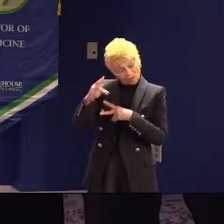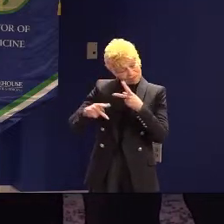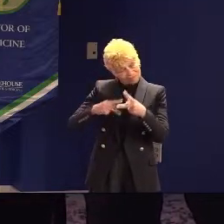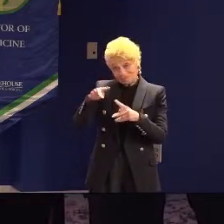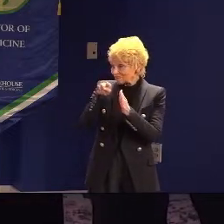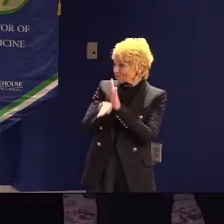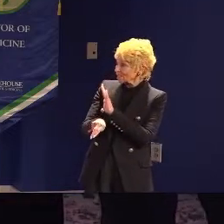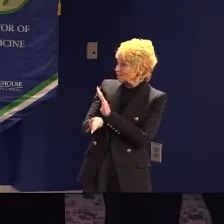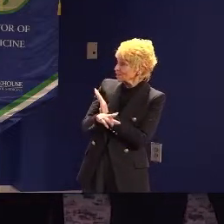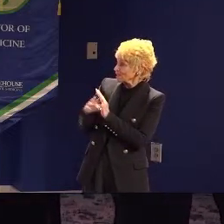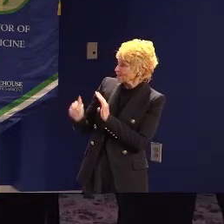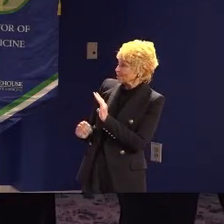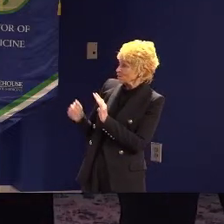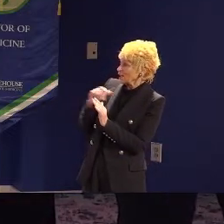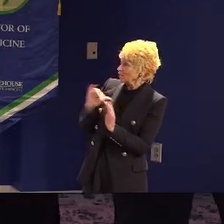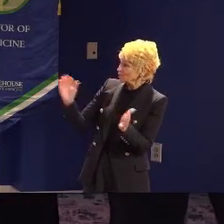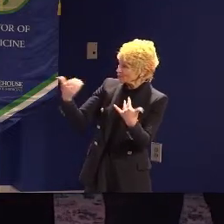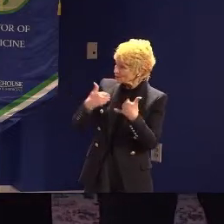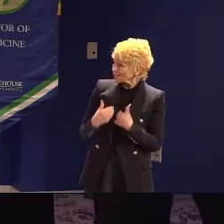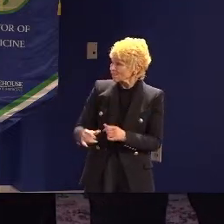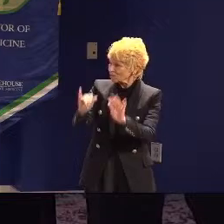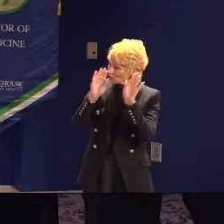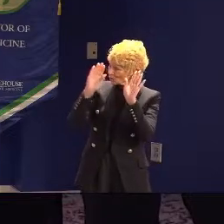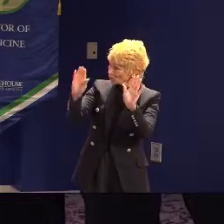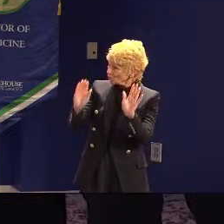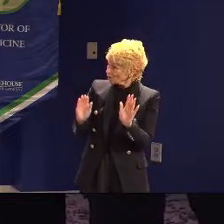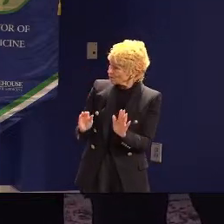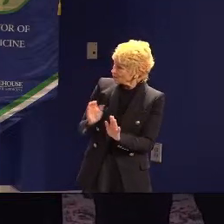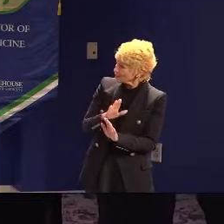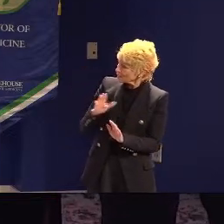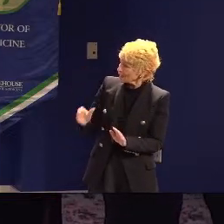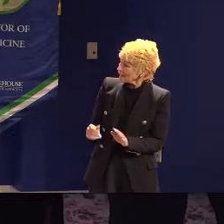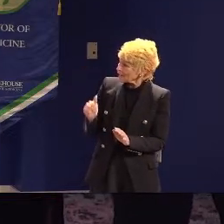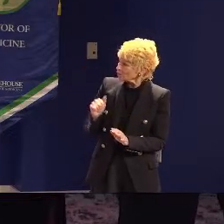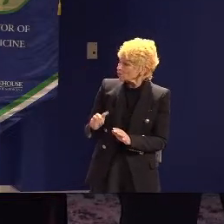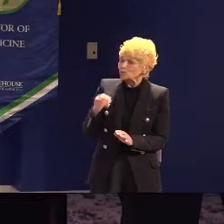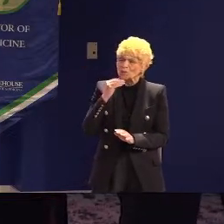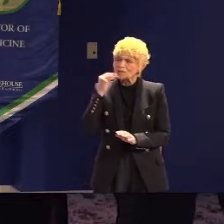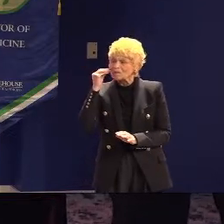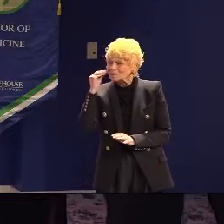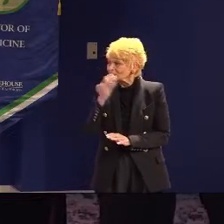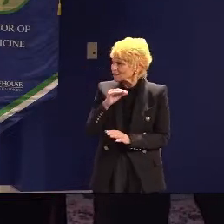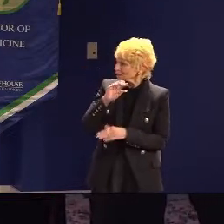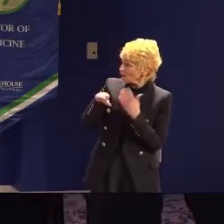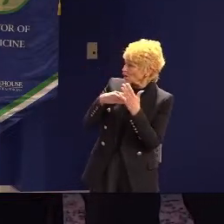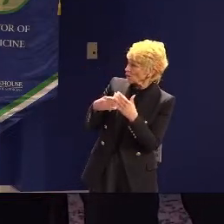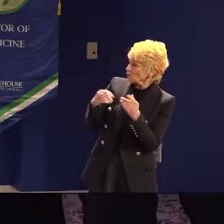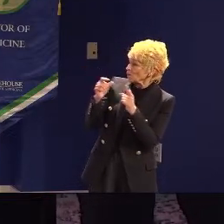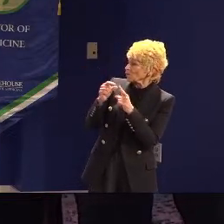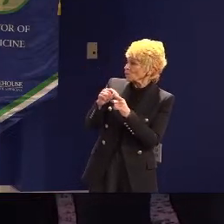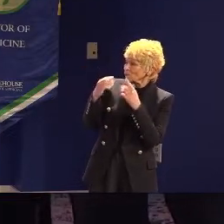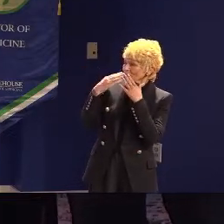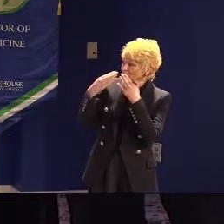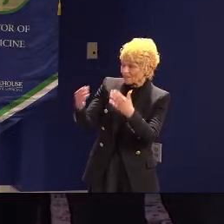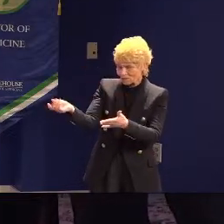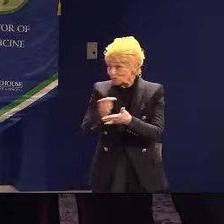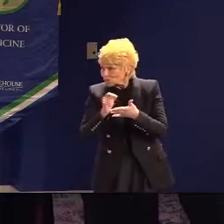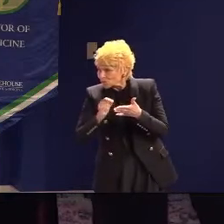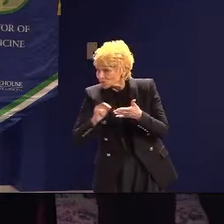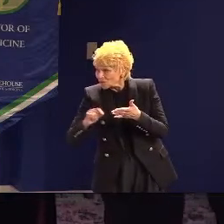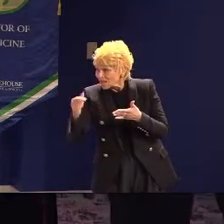I feel like whenever I've had to freak out, you've always had the calmest, most amazing words. Thank you to my letter writers,